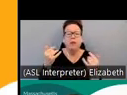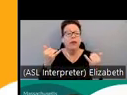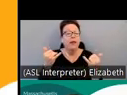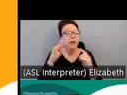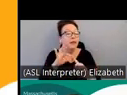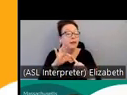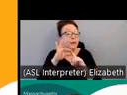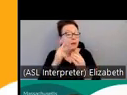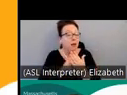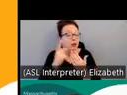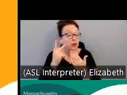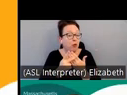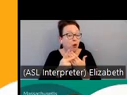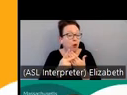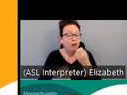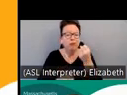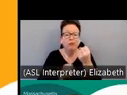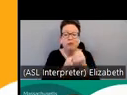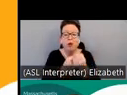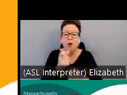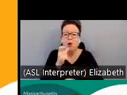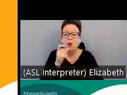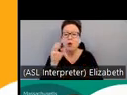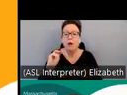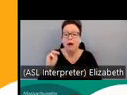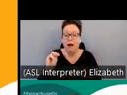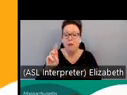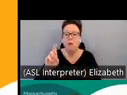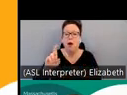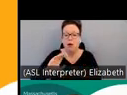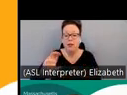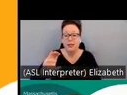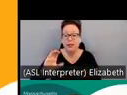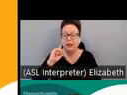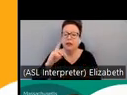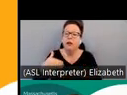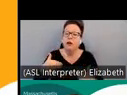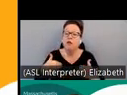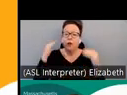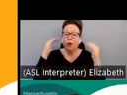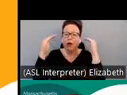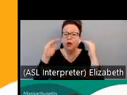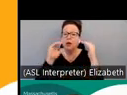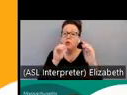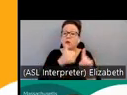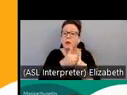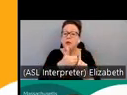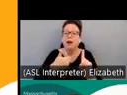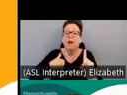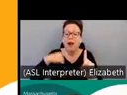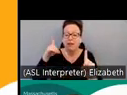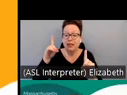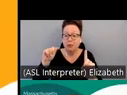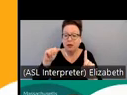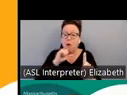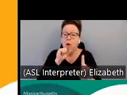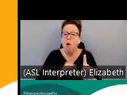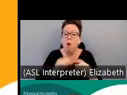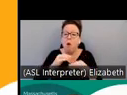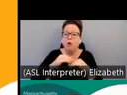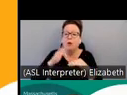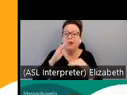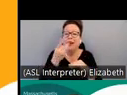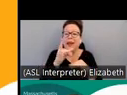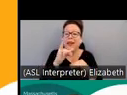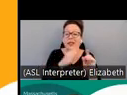program provided by the Massachusetts Rehabilitation Commission for young adults with disabilities who are 18 to 30